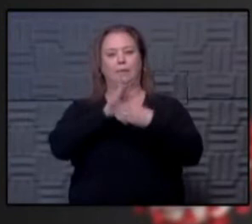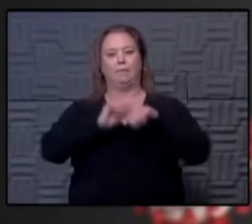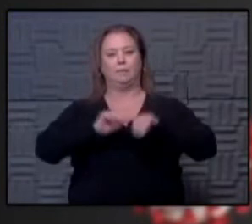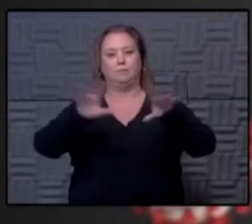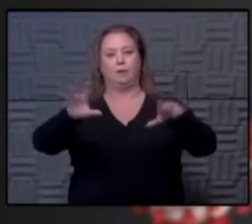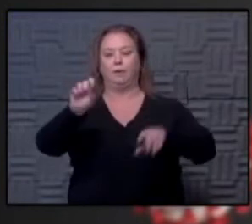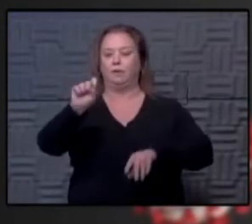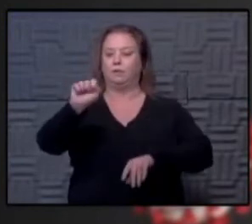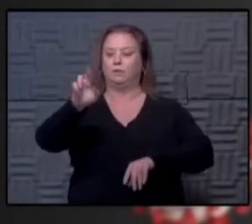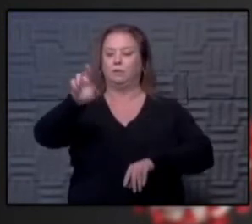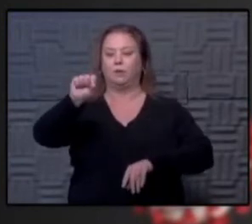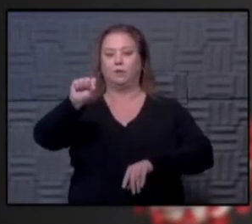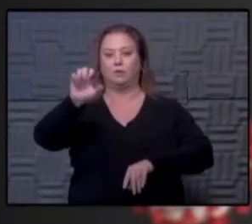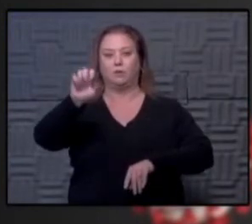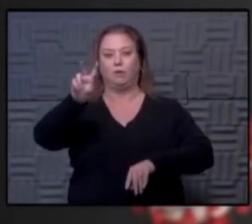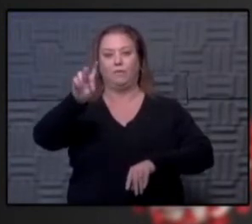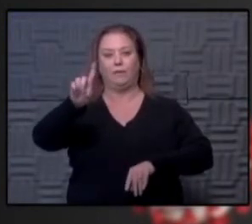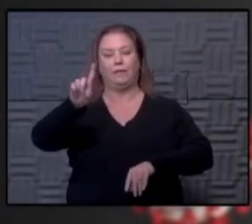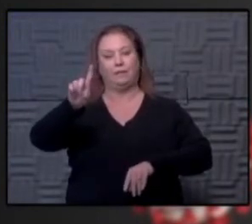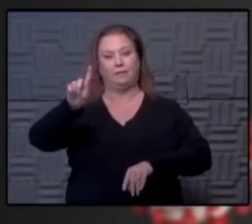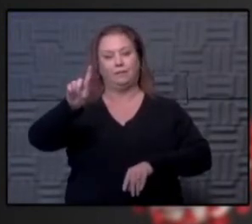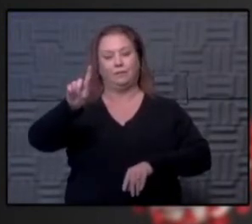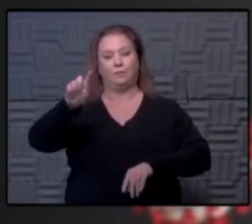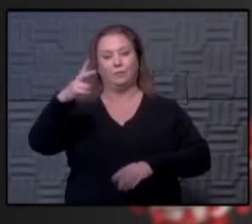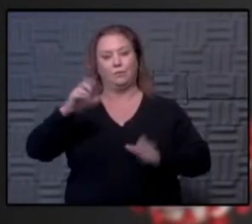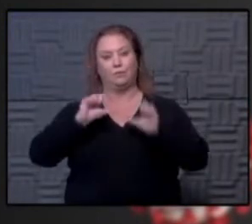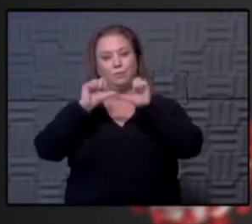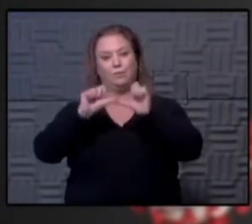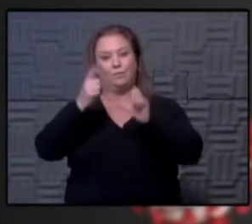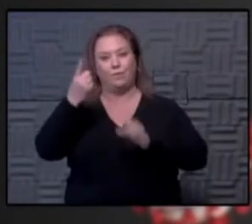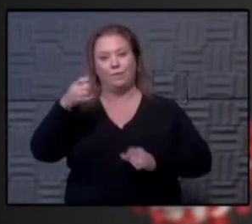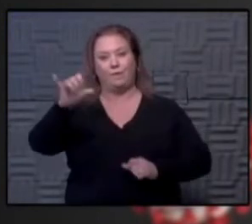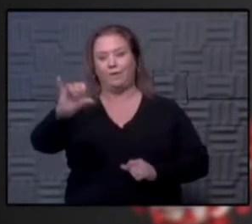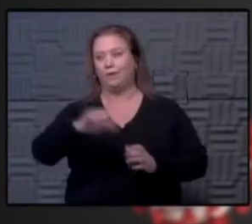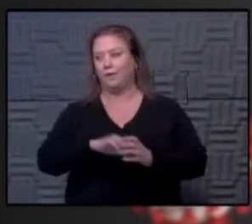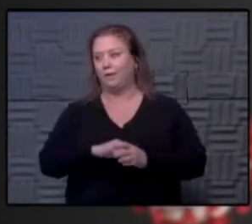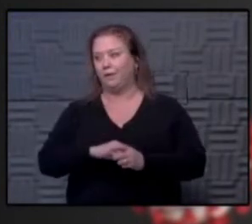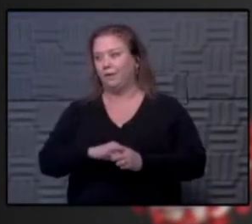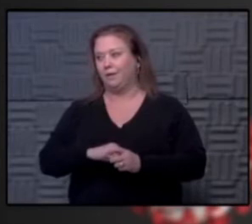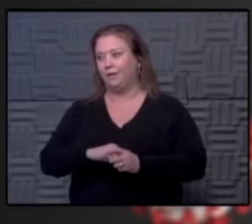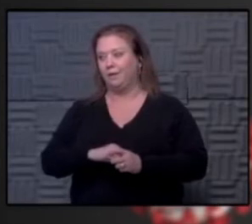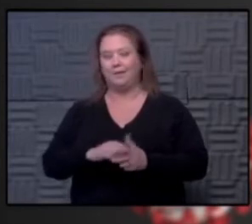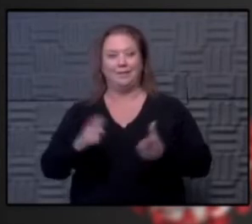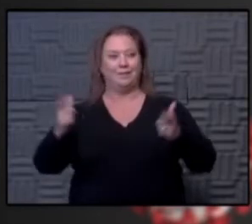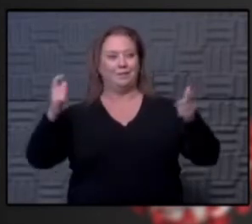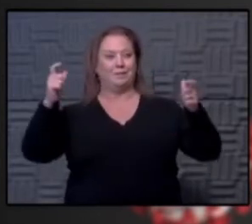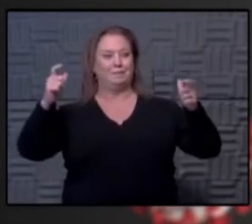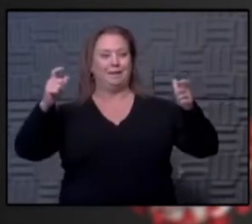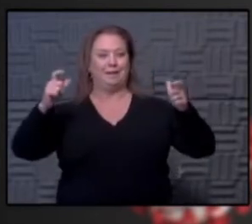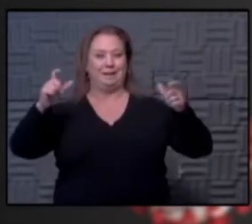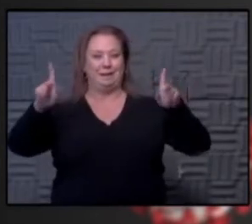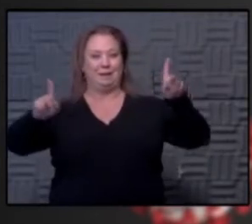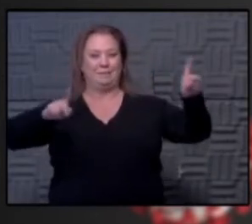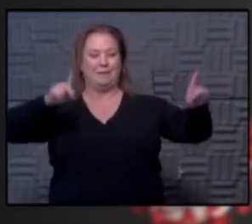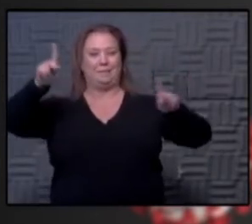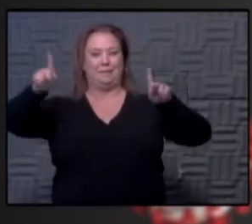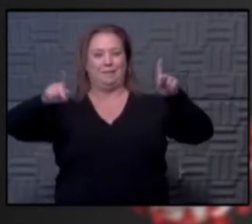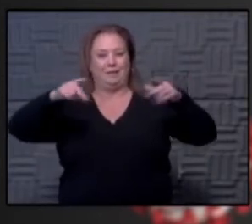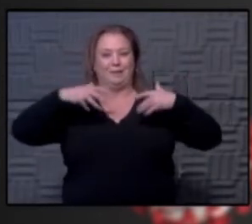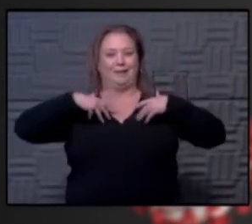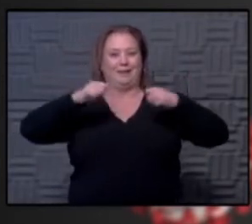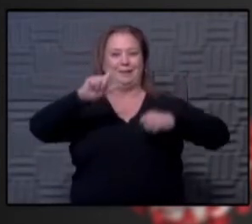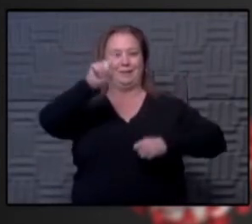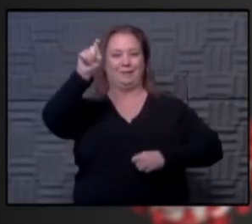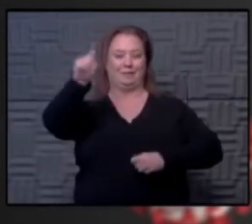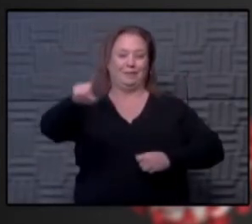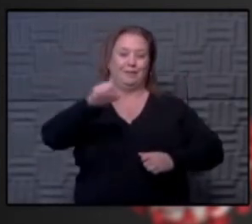Is SARS-CoV-2 with us forever? Mm-hmm. So there's a big population health question buried in there.